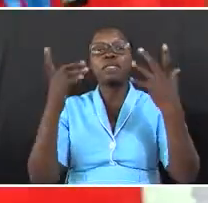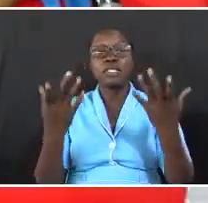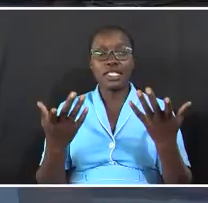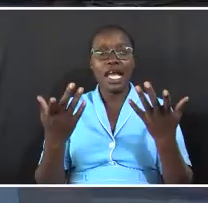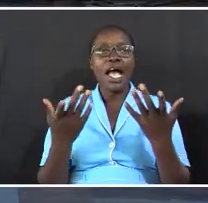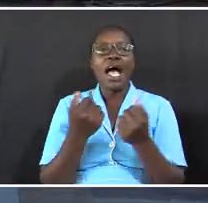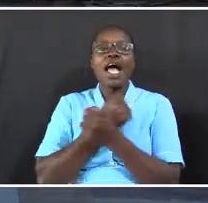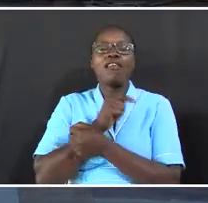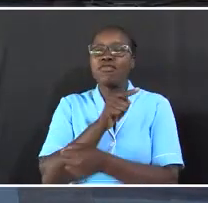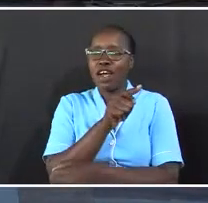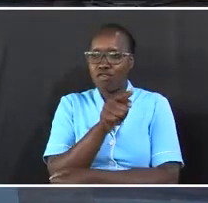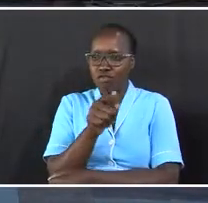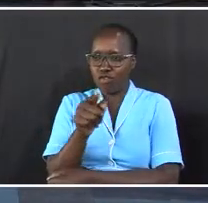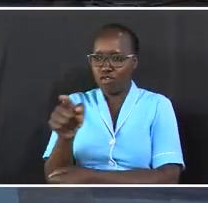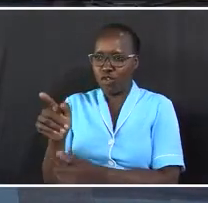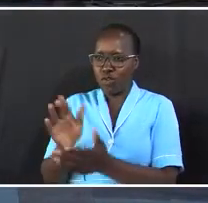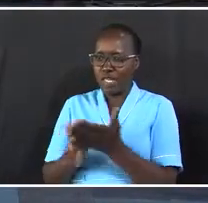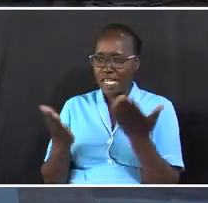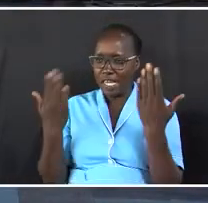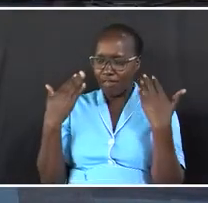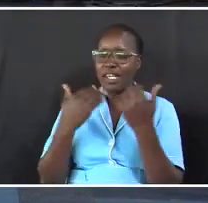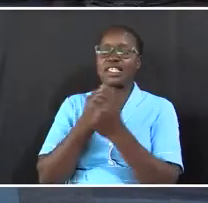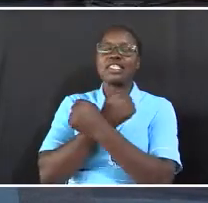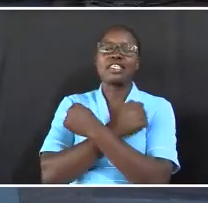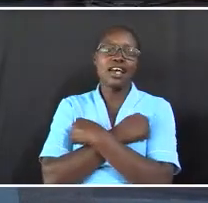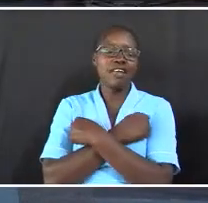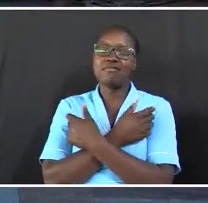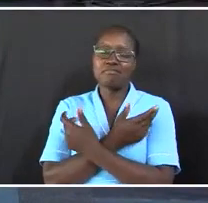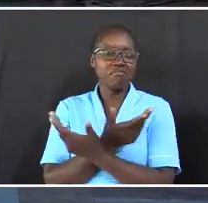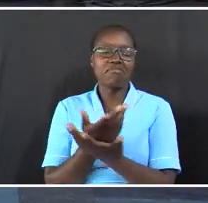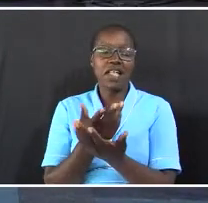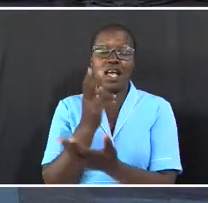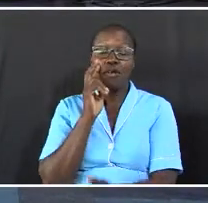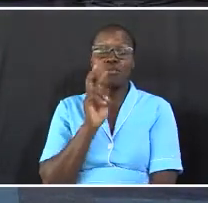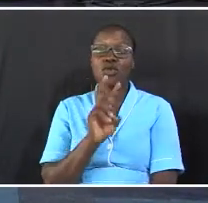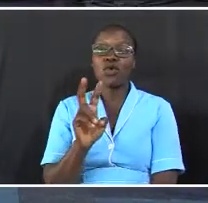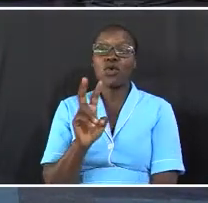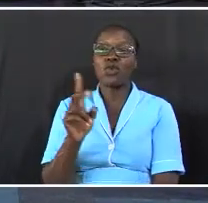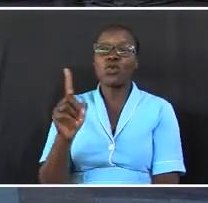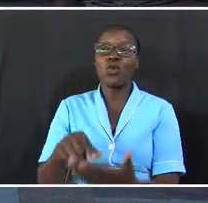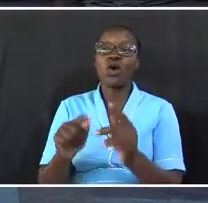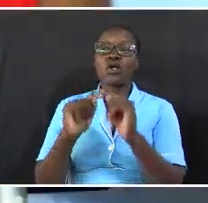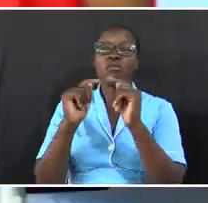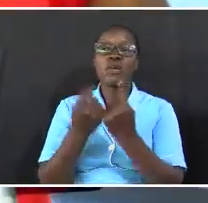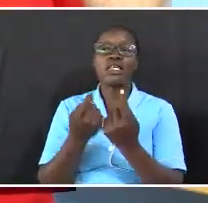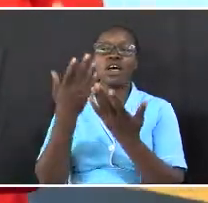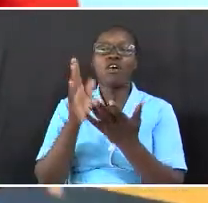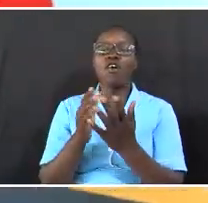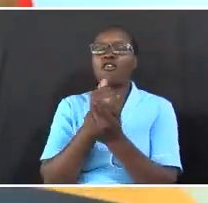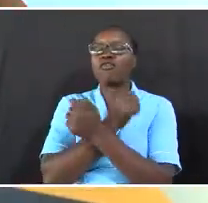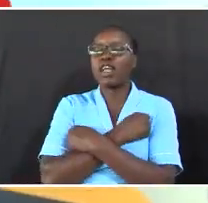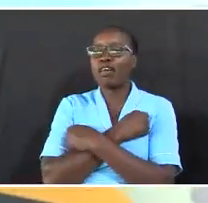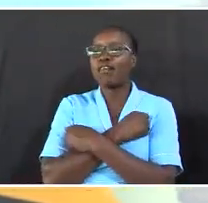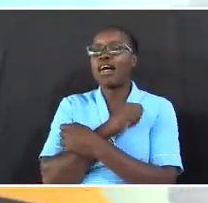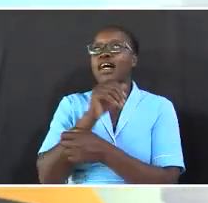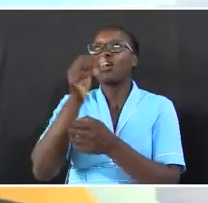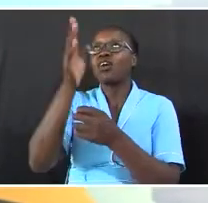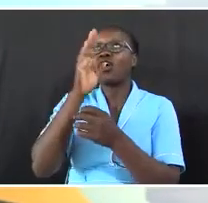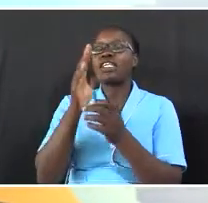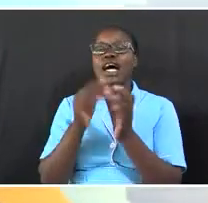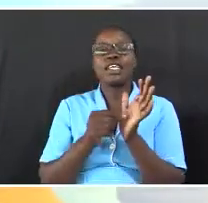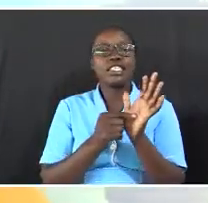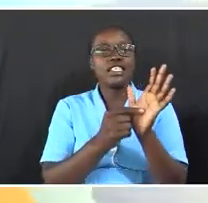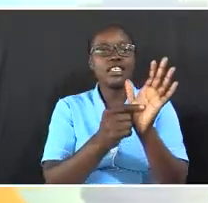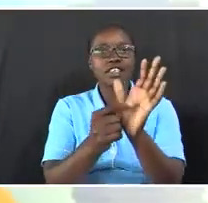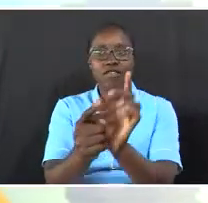have loved you with an everlasting love. Behold, what manner of love God has done,